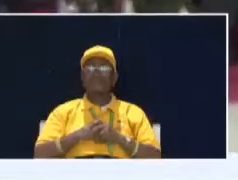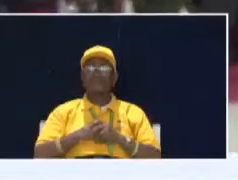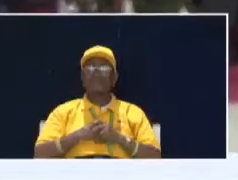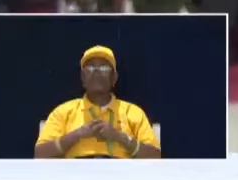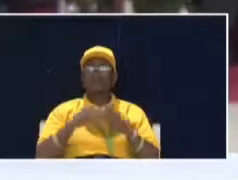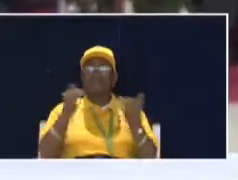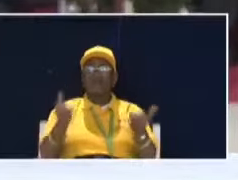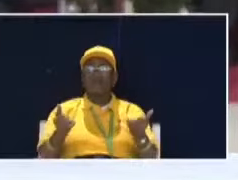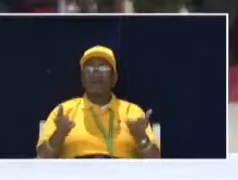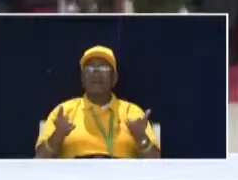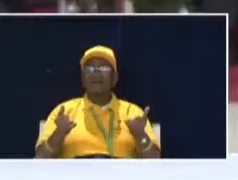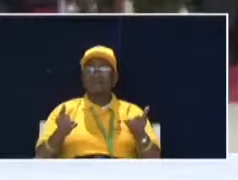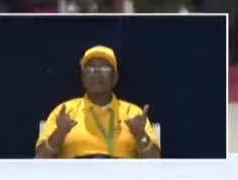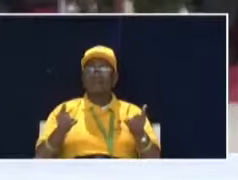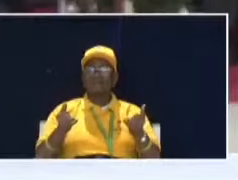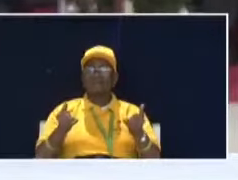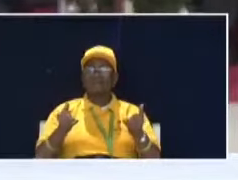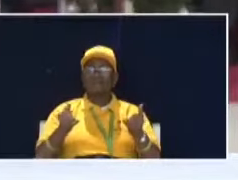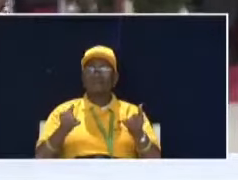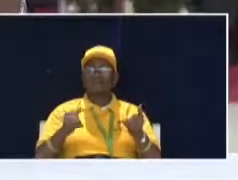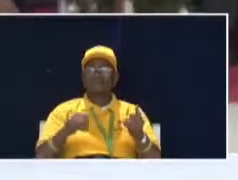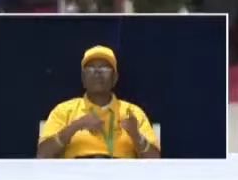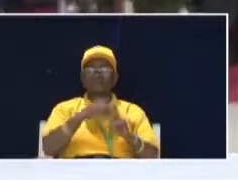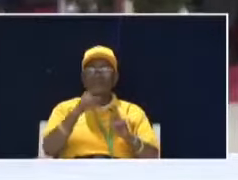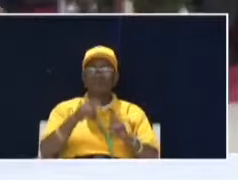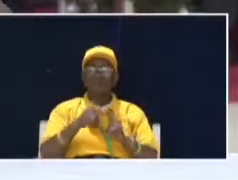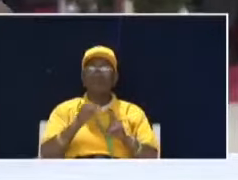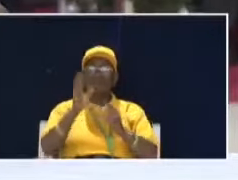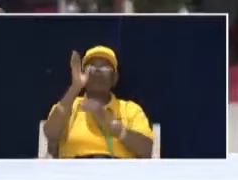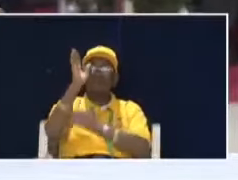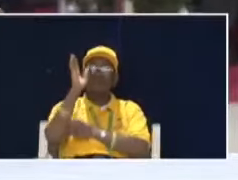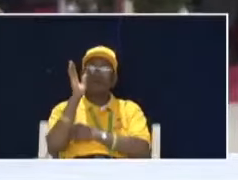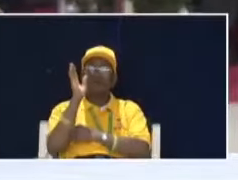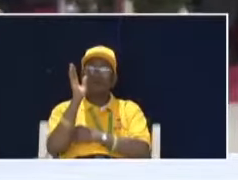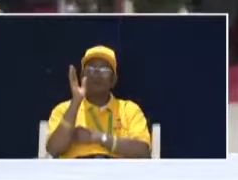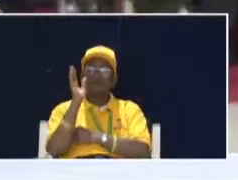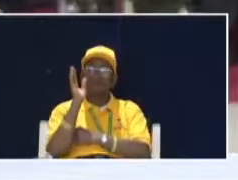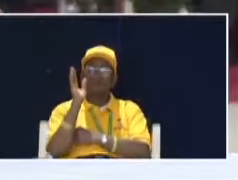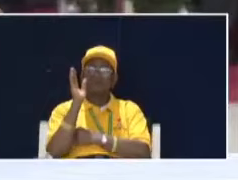Now, so when God